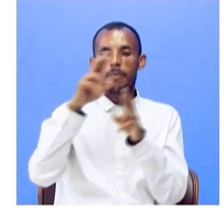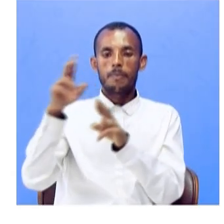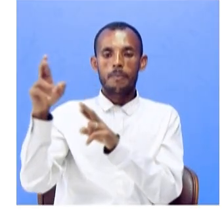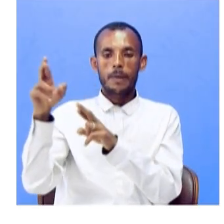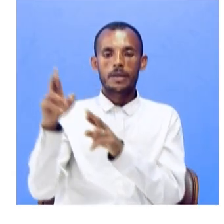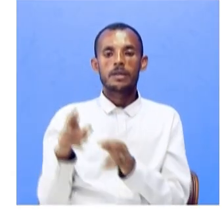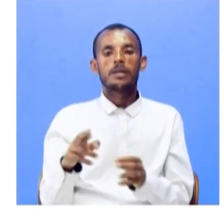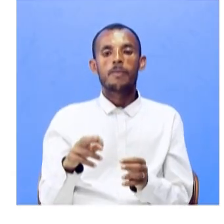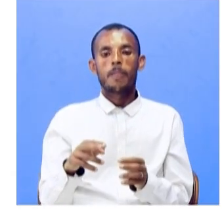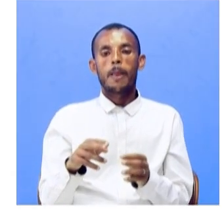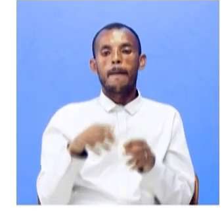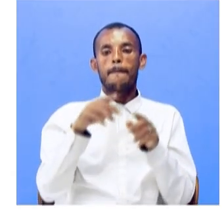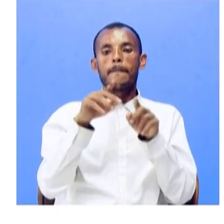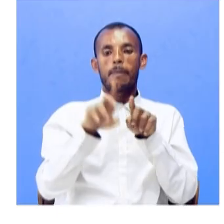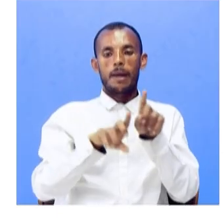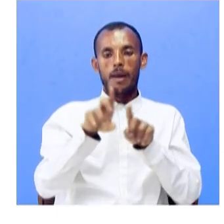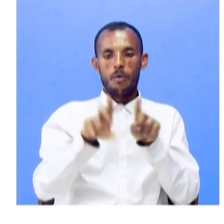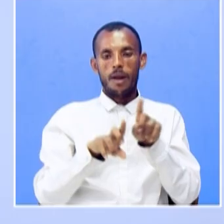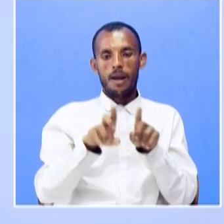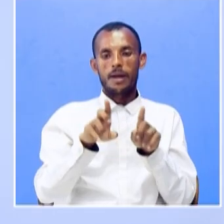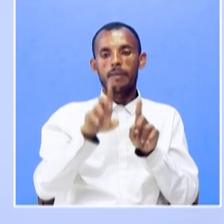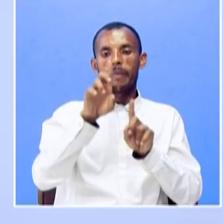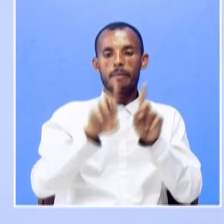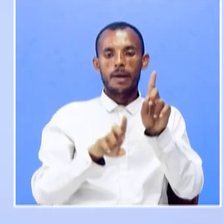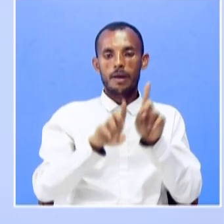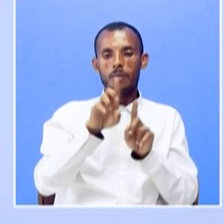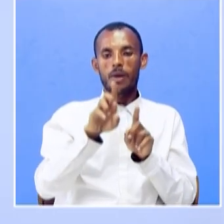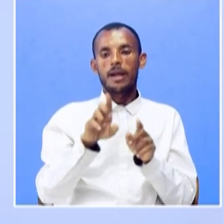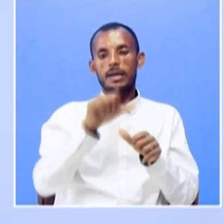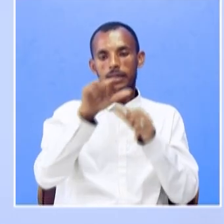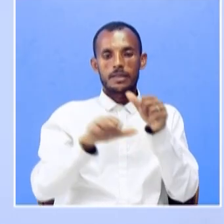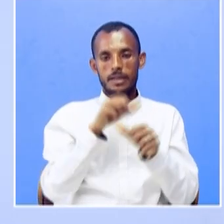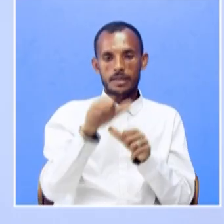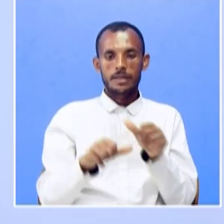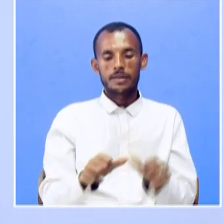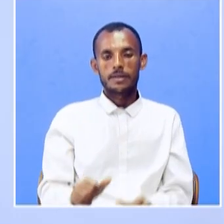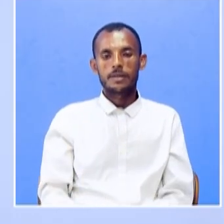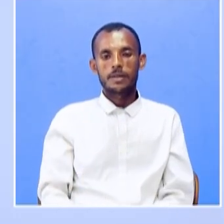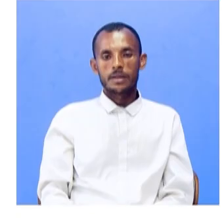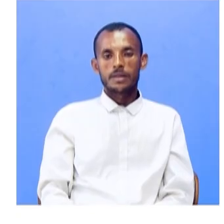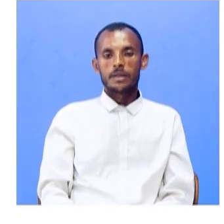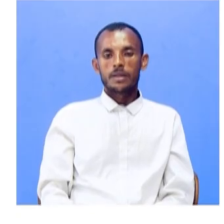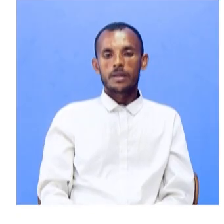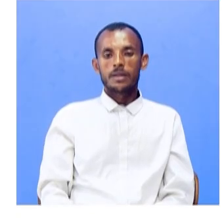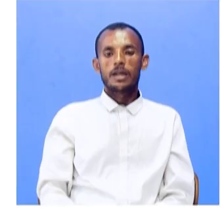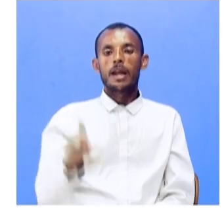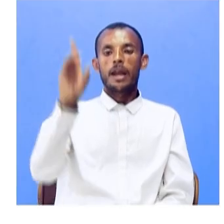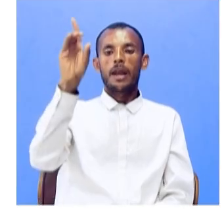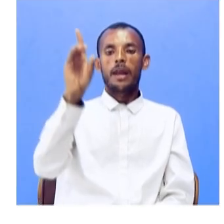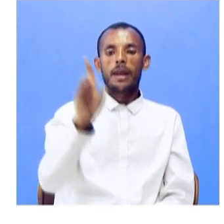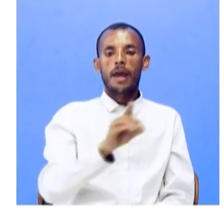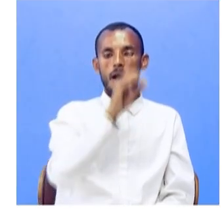perpendicular to each other. This is another special property for rhombus. So the